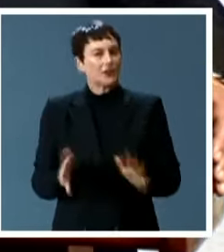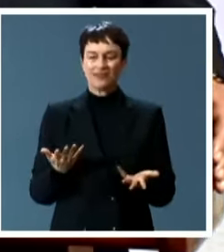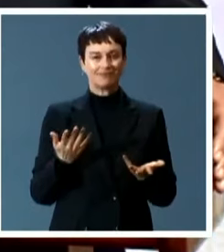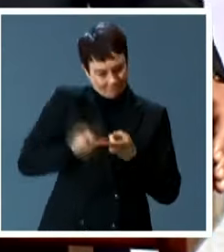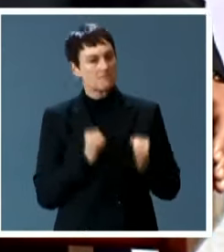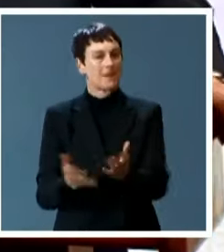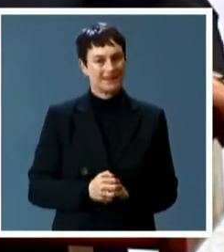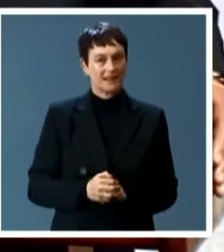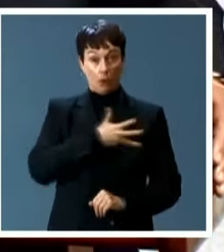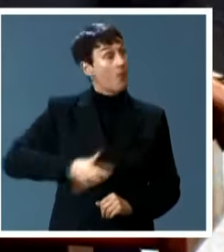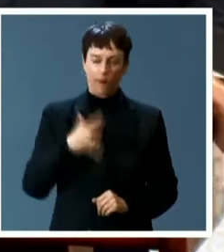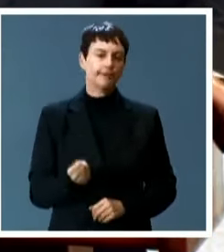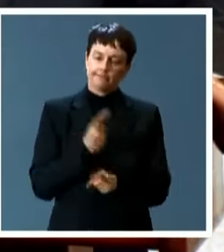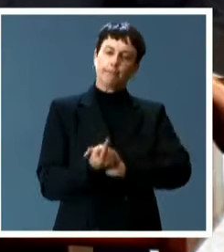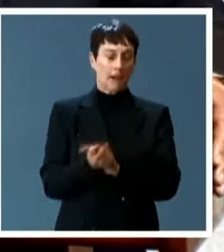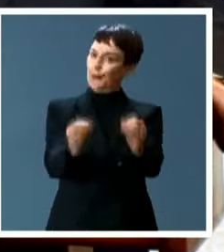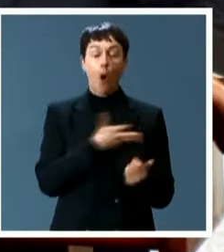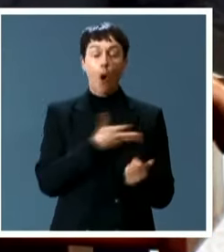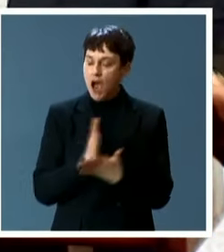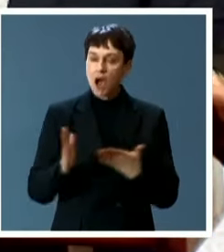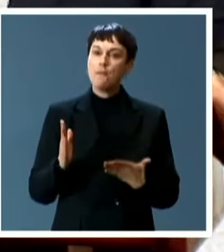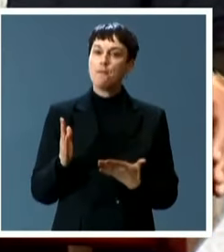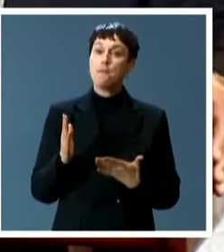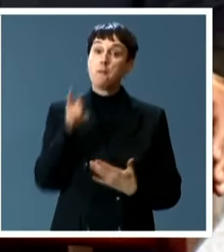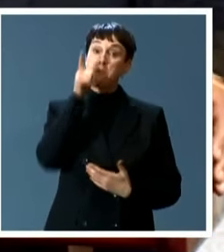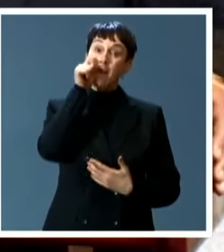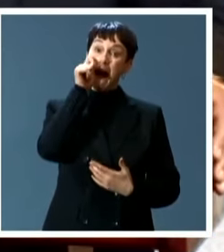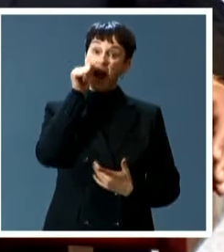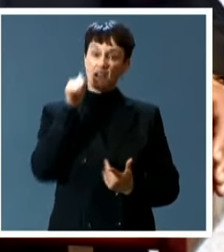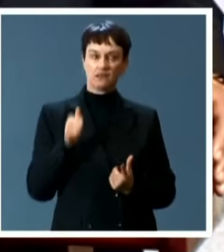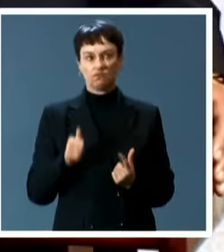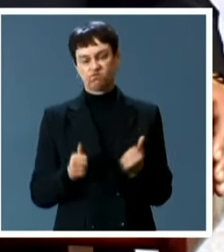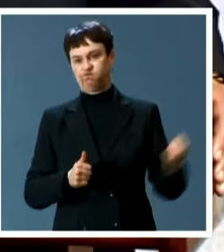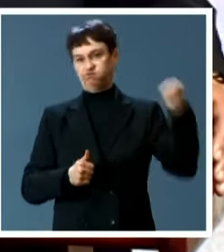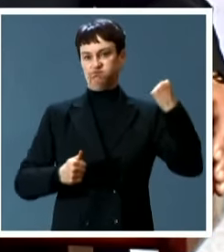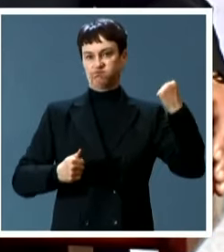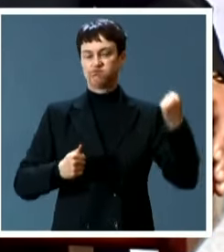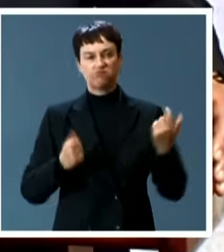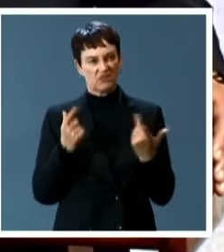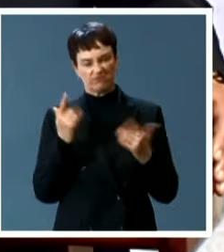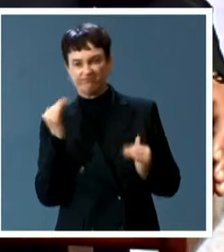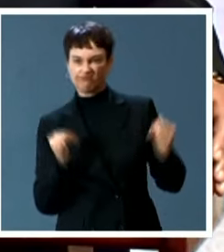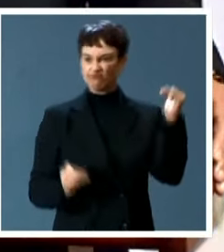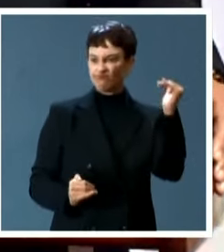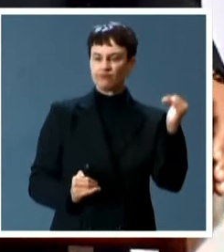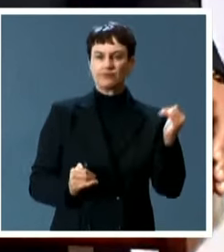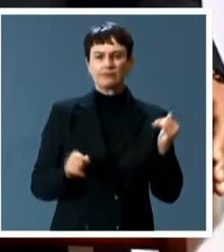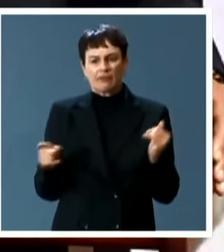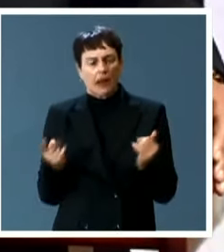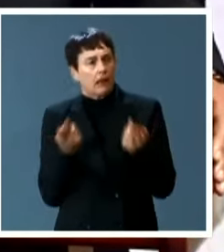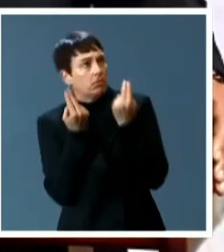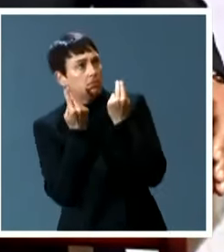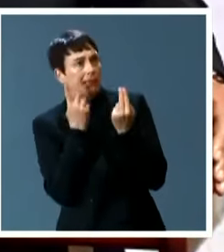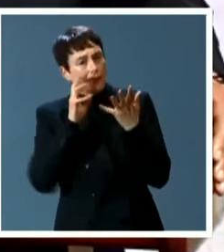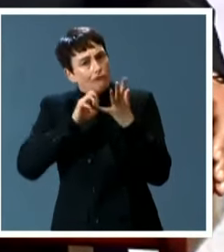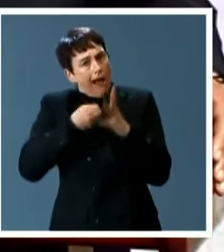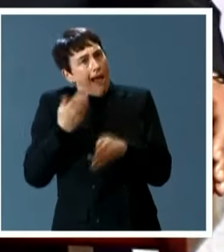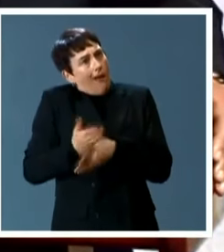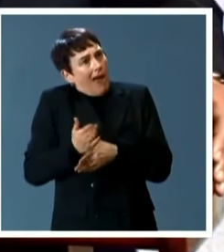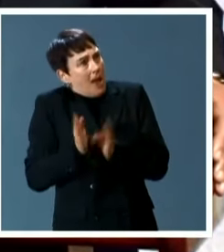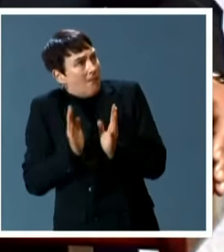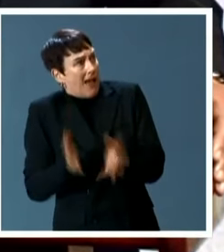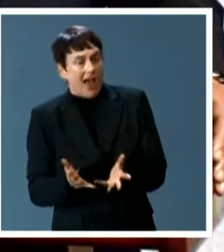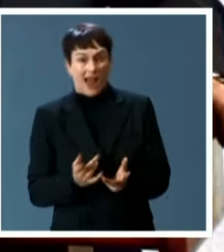perpetrated by powerful women against by powerful men against women who are simply trying to do their jobs. And the